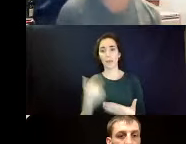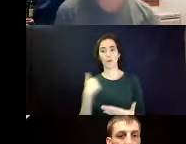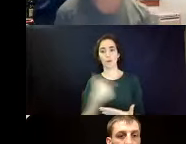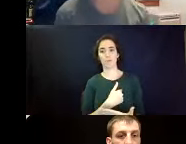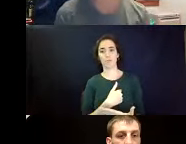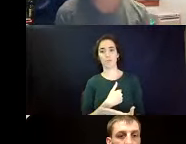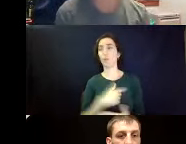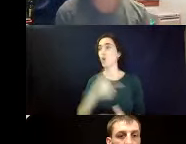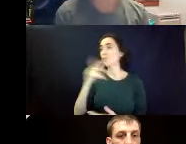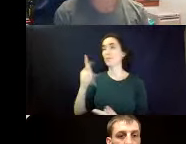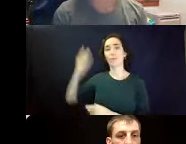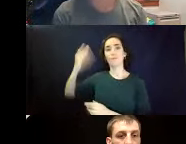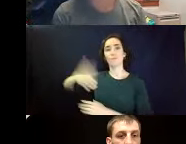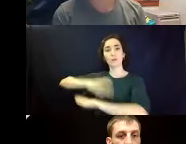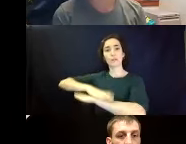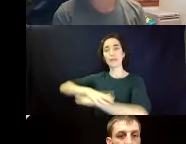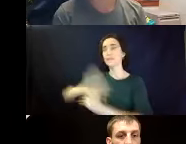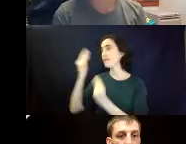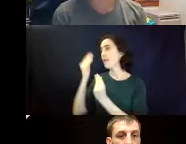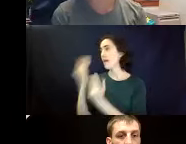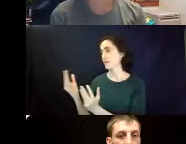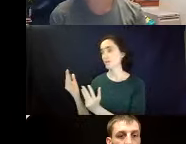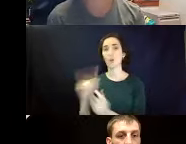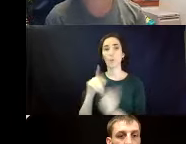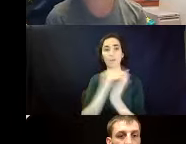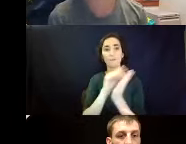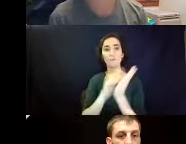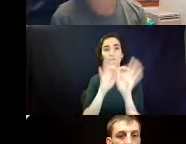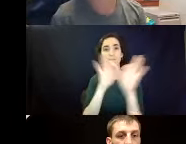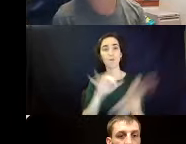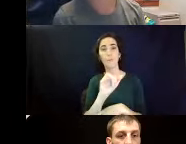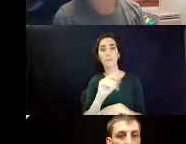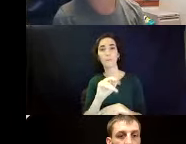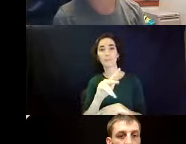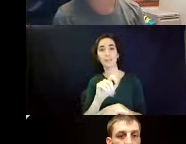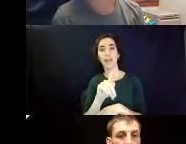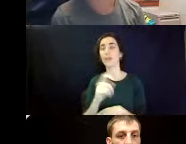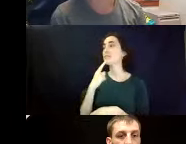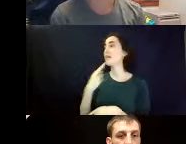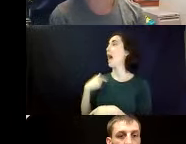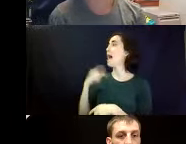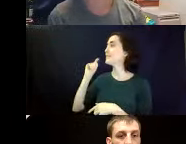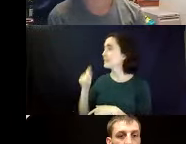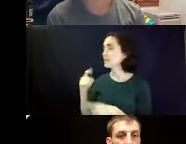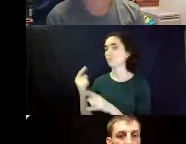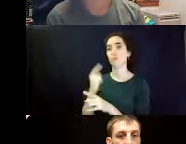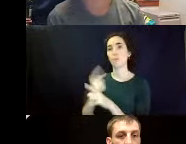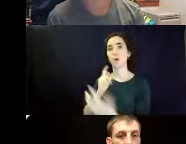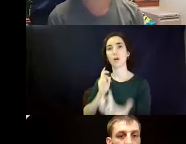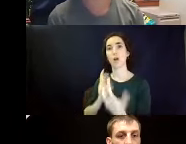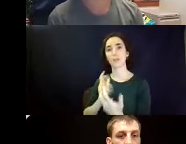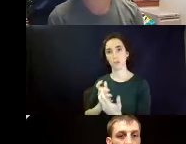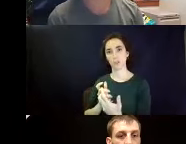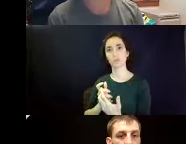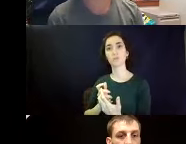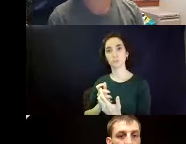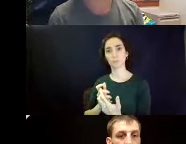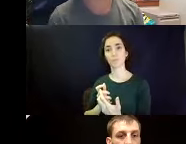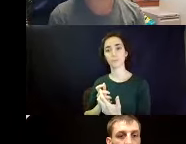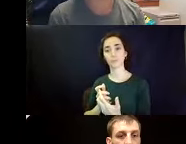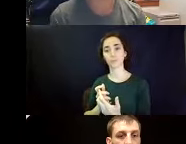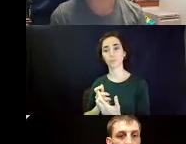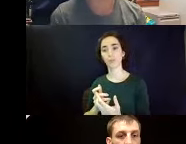at the front desk in your intake that you need a reasonable accommodation, and they will